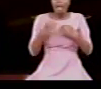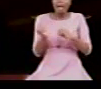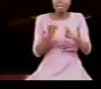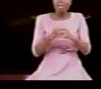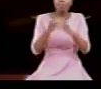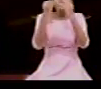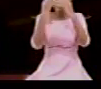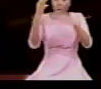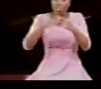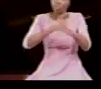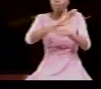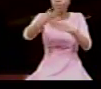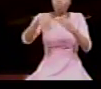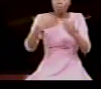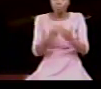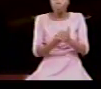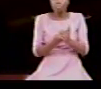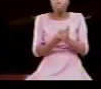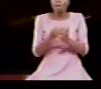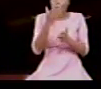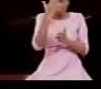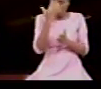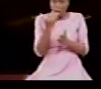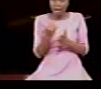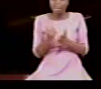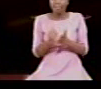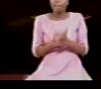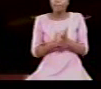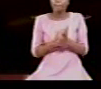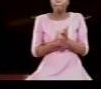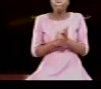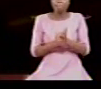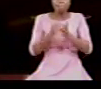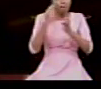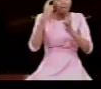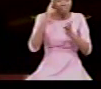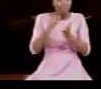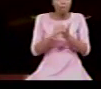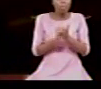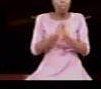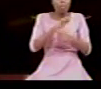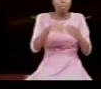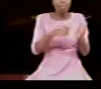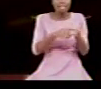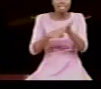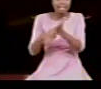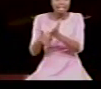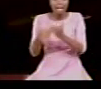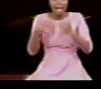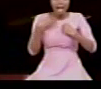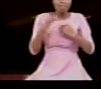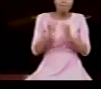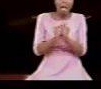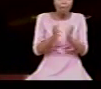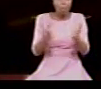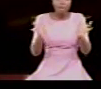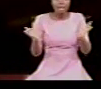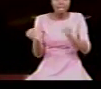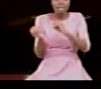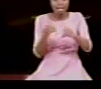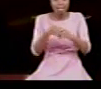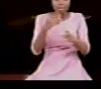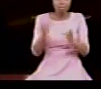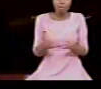they all. Why? For all these have of their abundance cast in into